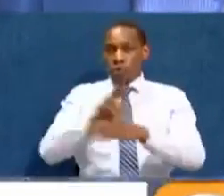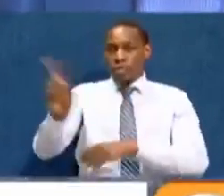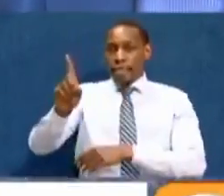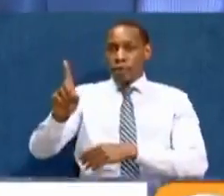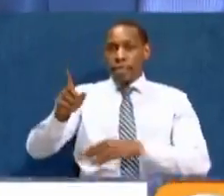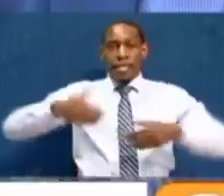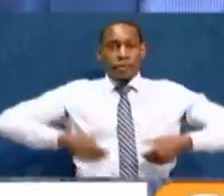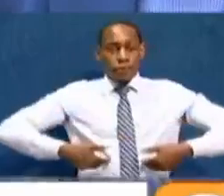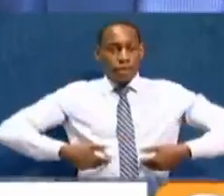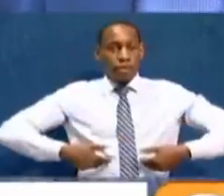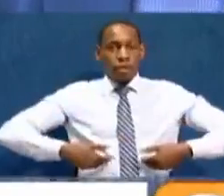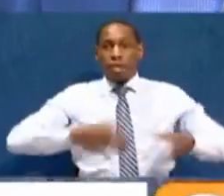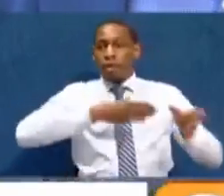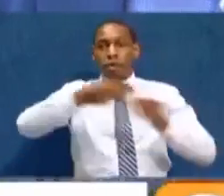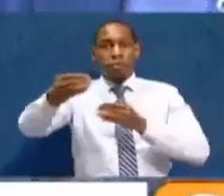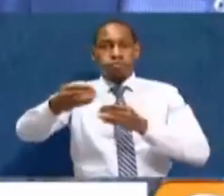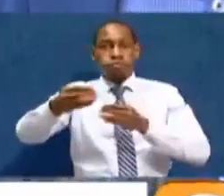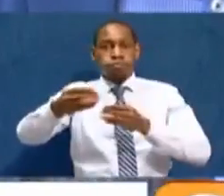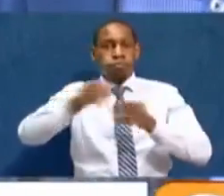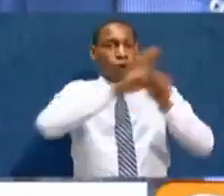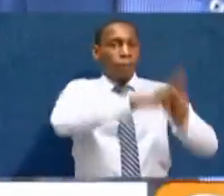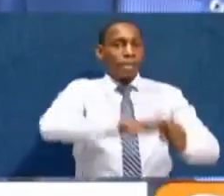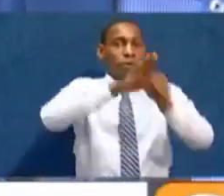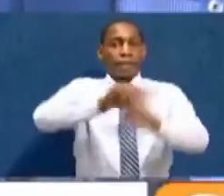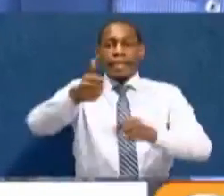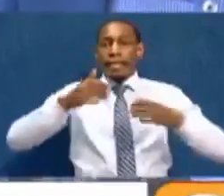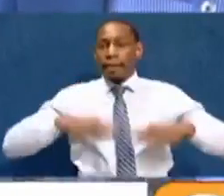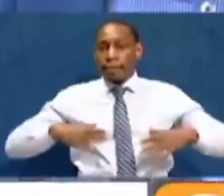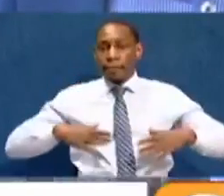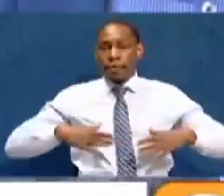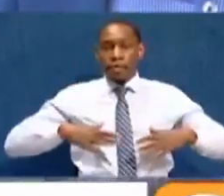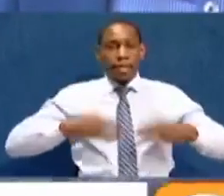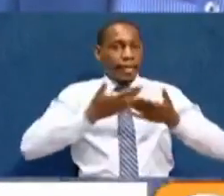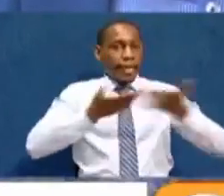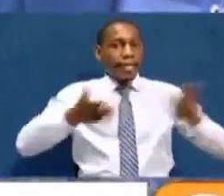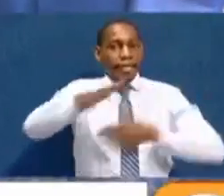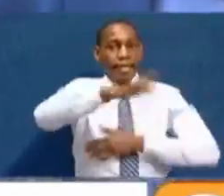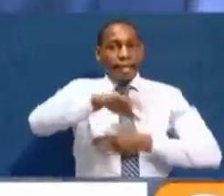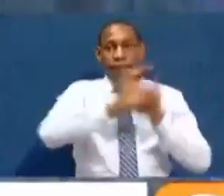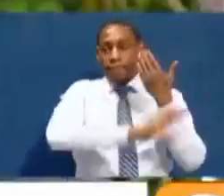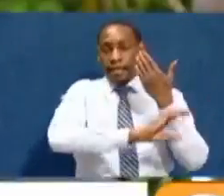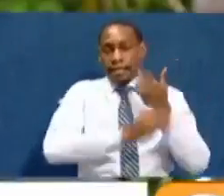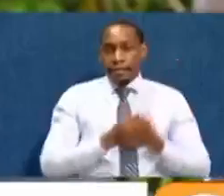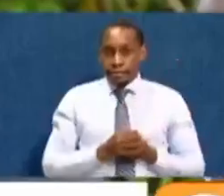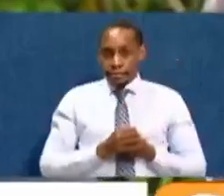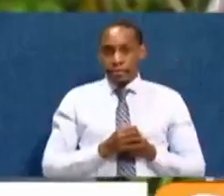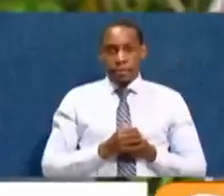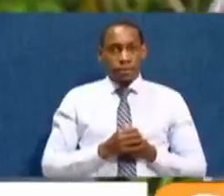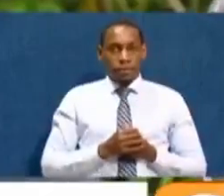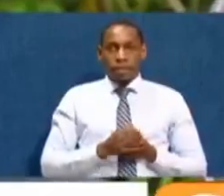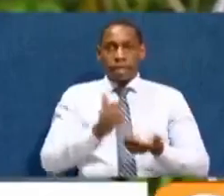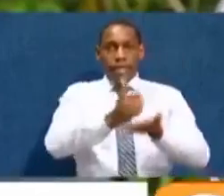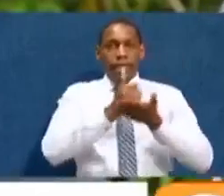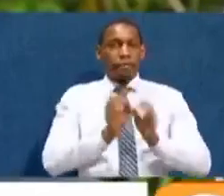Nairobi boys to go and terrorize other people in any part of this country. It is